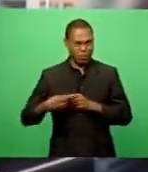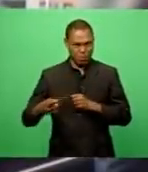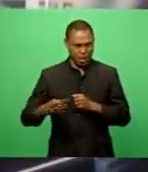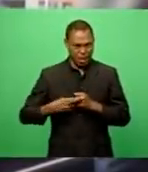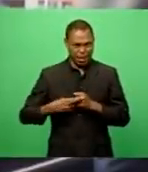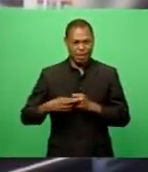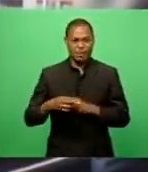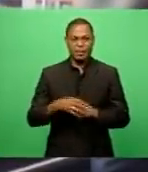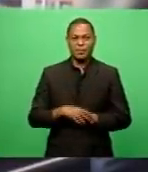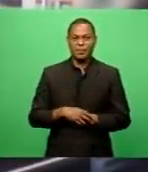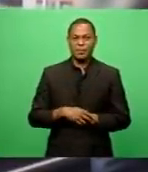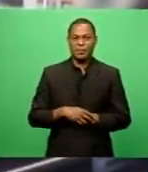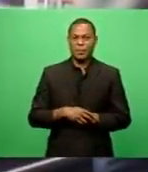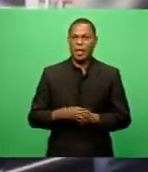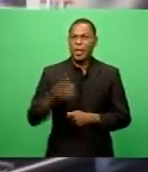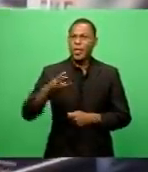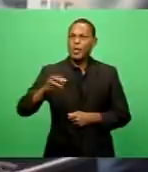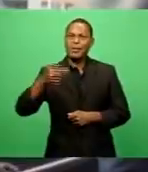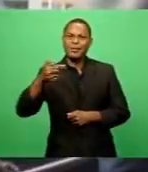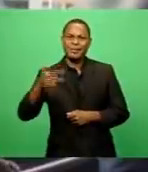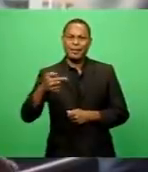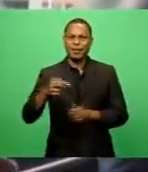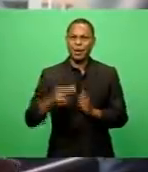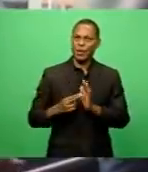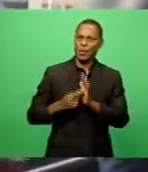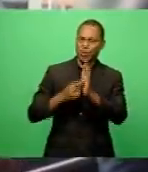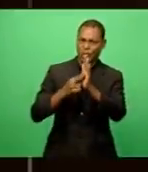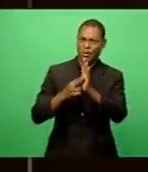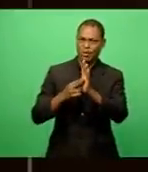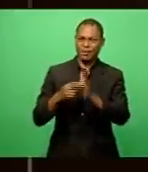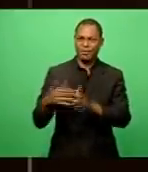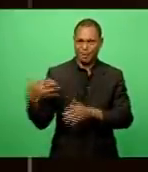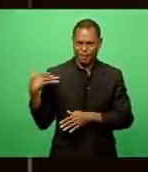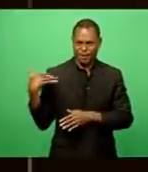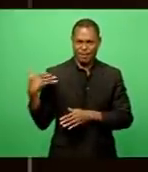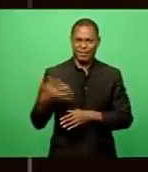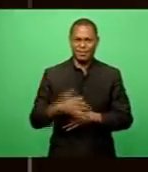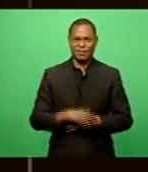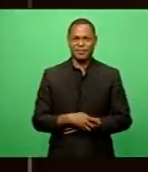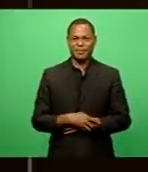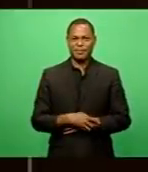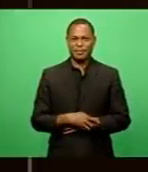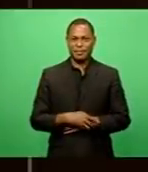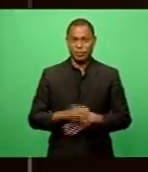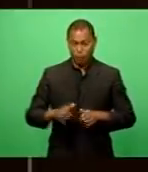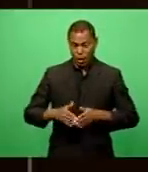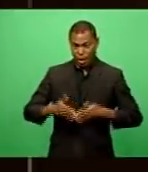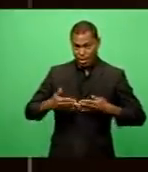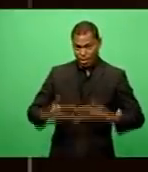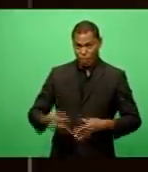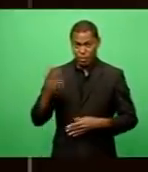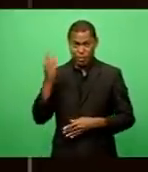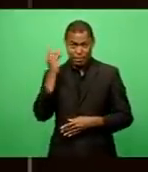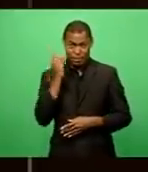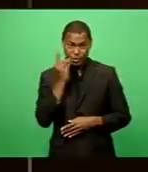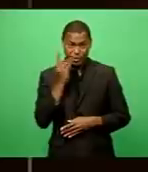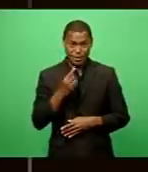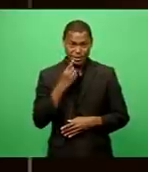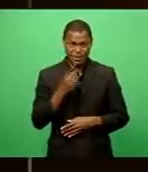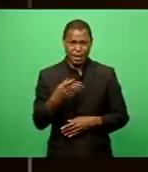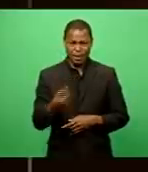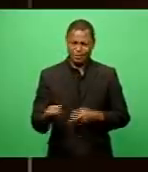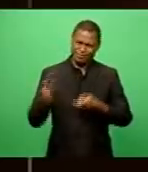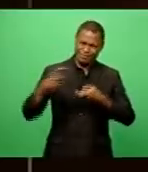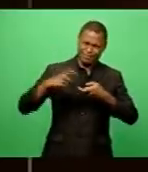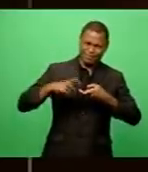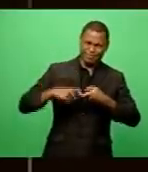dishes, and around 37 in the Northern Division that are also impacted. Meanwhile, Digicel Fiji says it too has connection issues